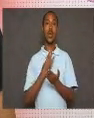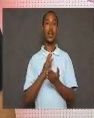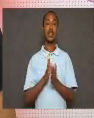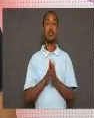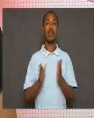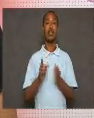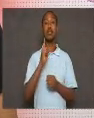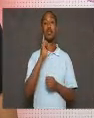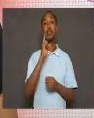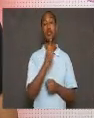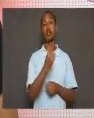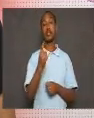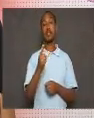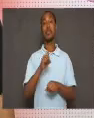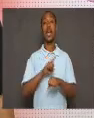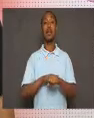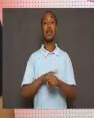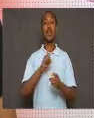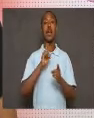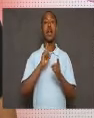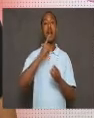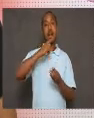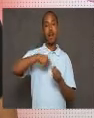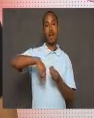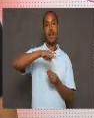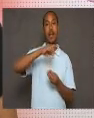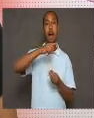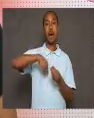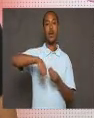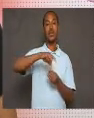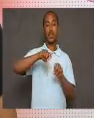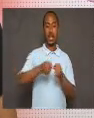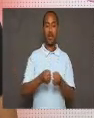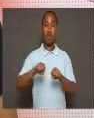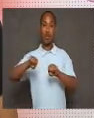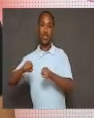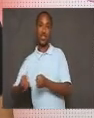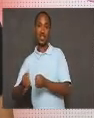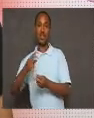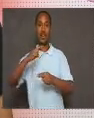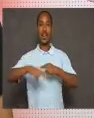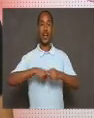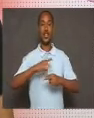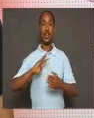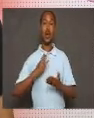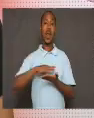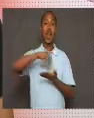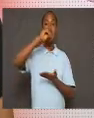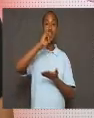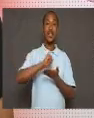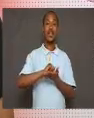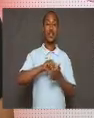some time learning about decomposition reactions. We learned that